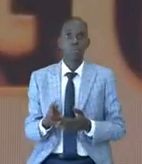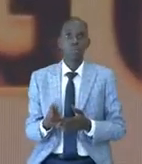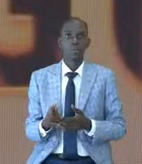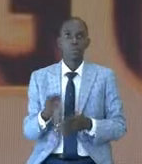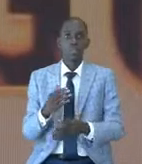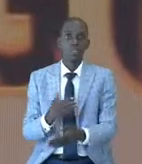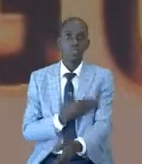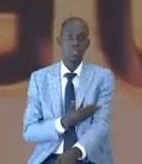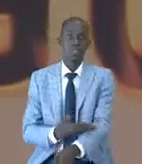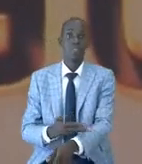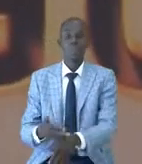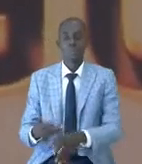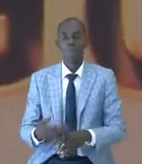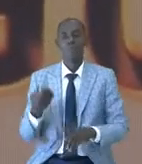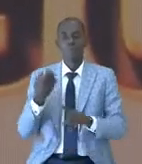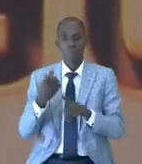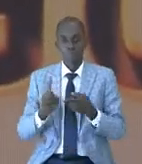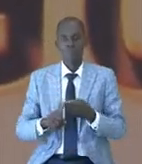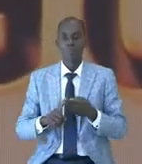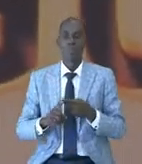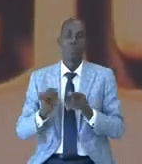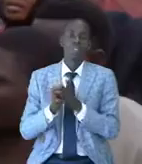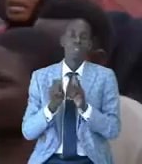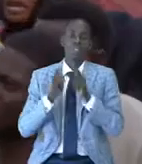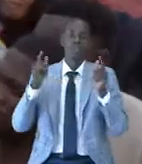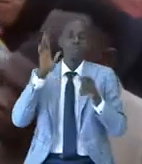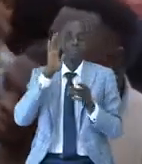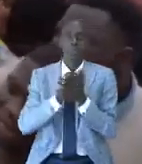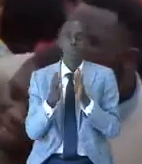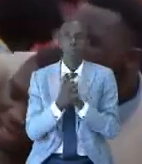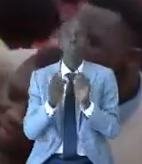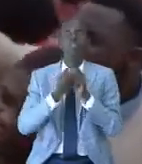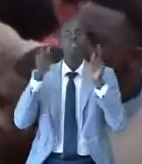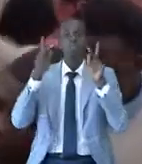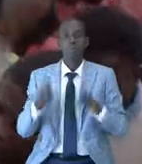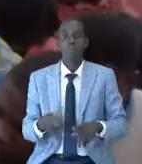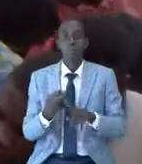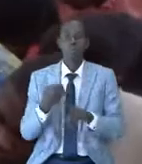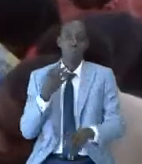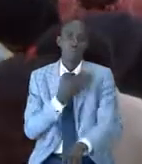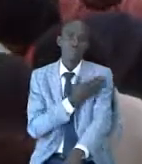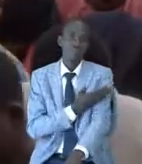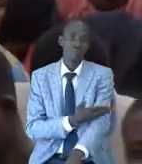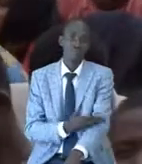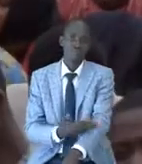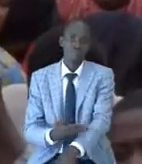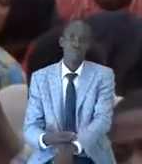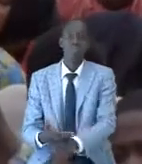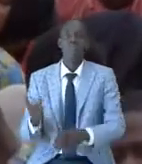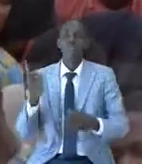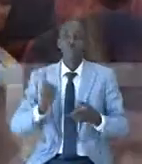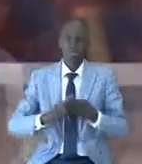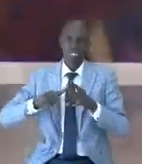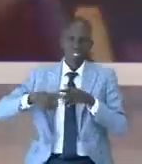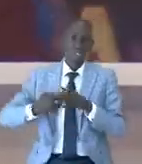zero level. From that zero, you'll become a hero. From retrogression to